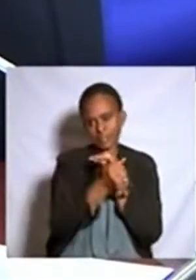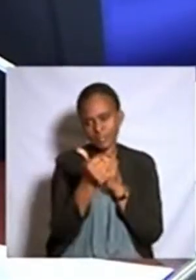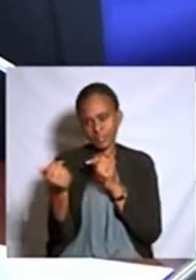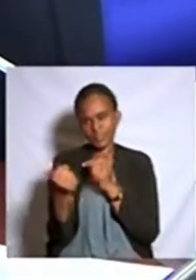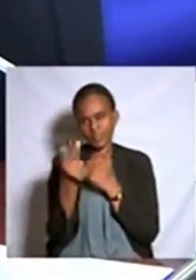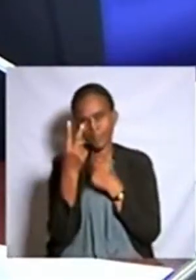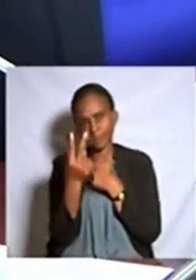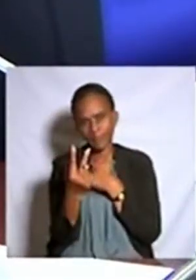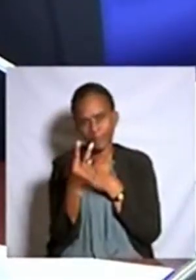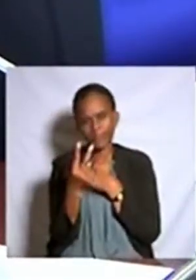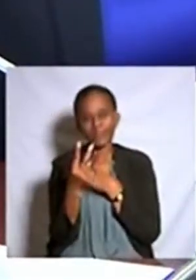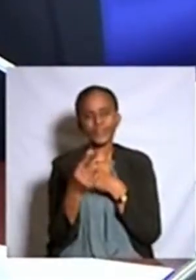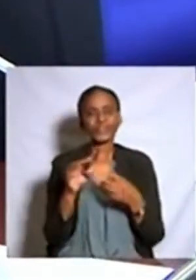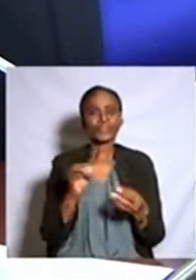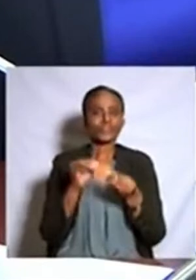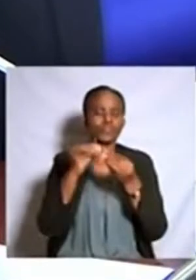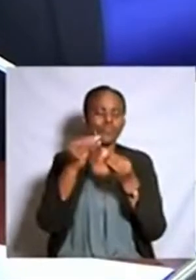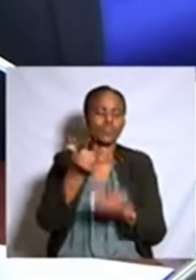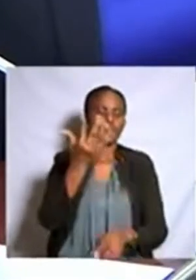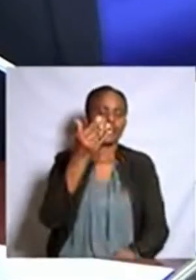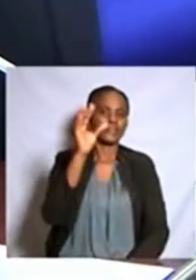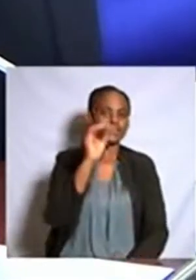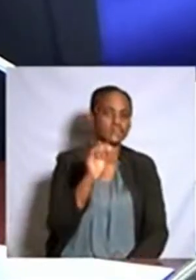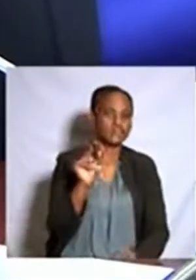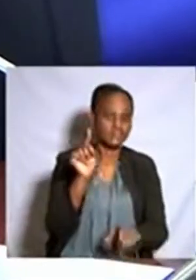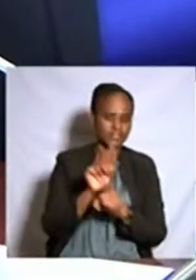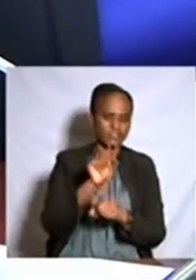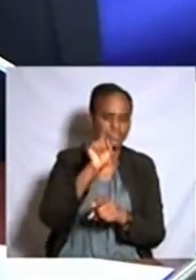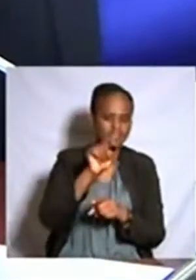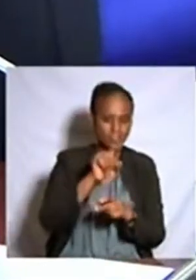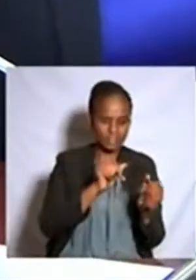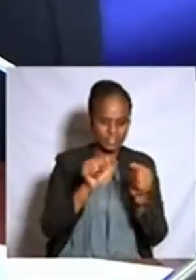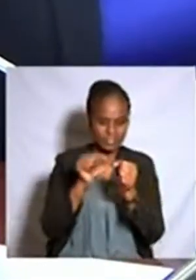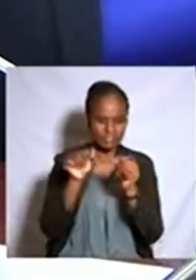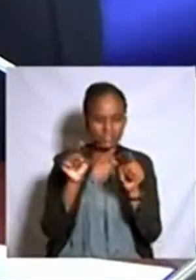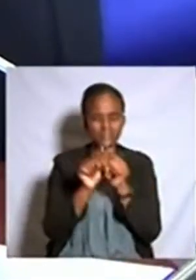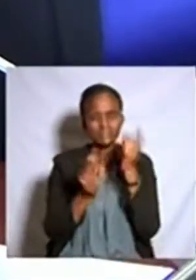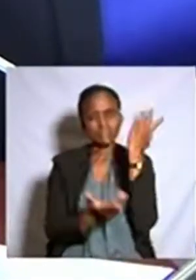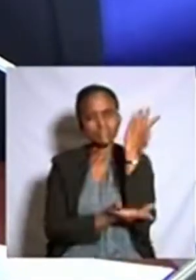2, totaling 15%, require system alteration to